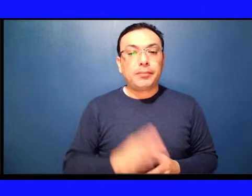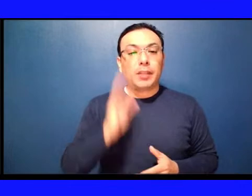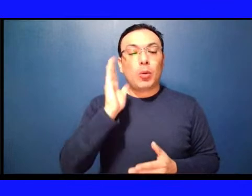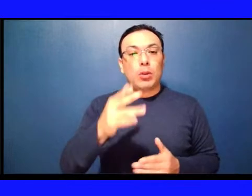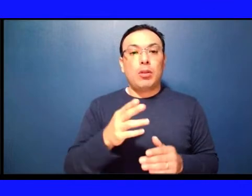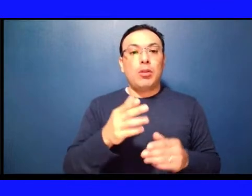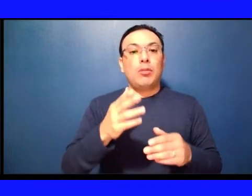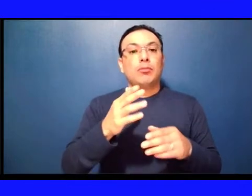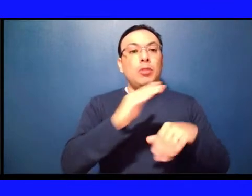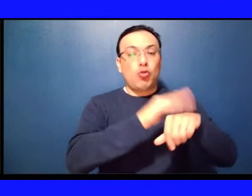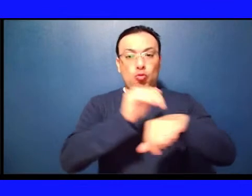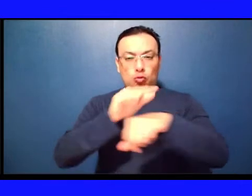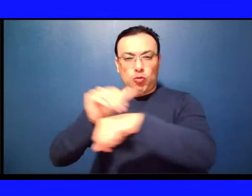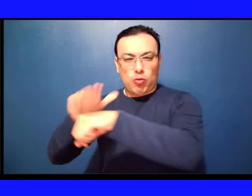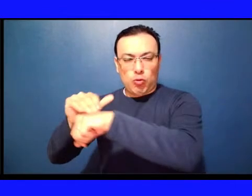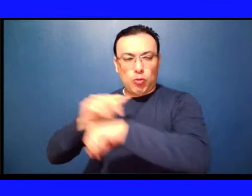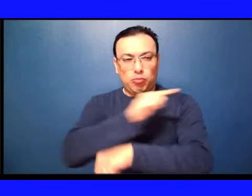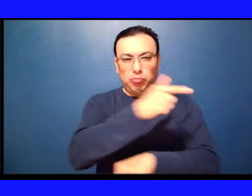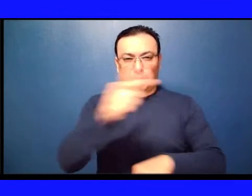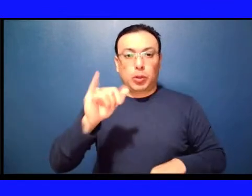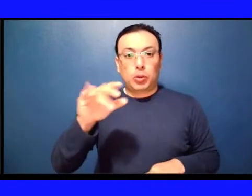Frida?